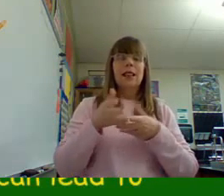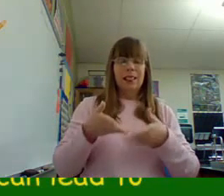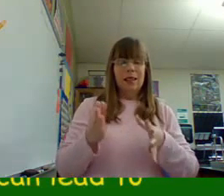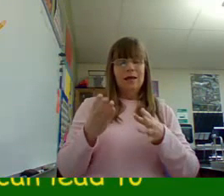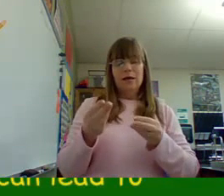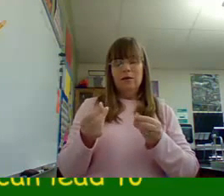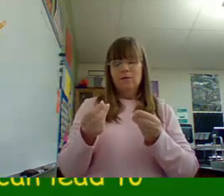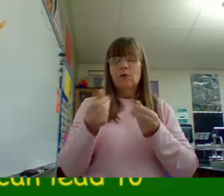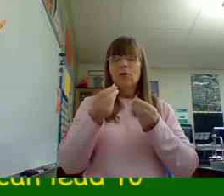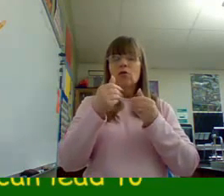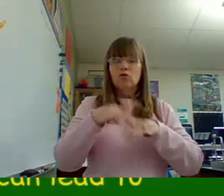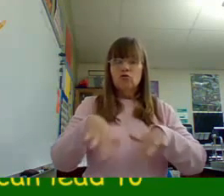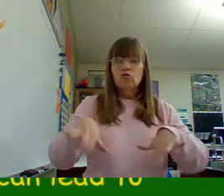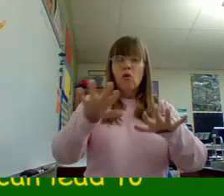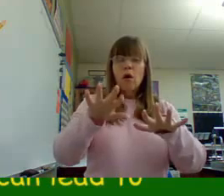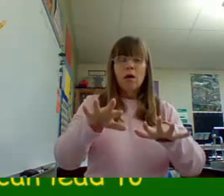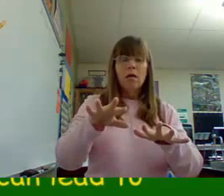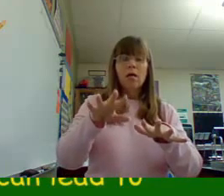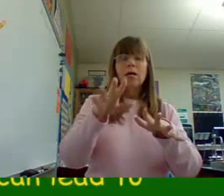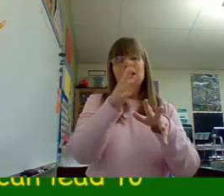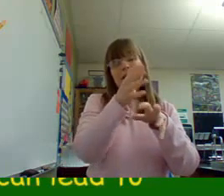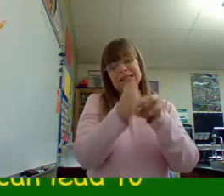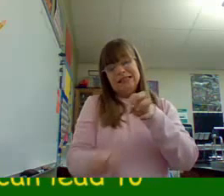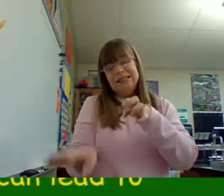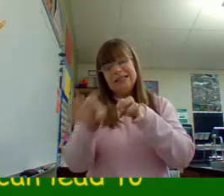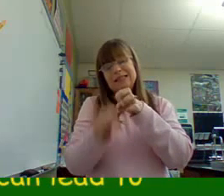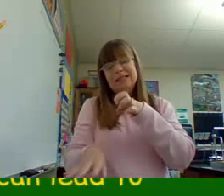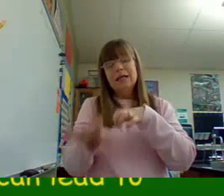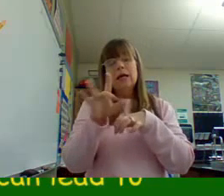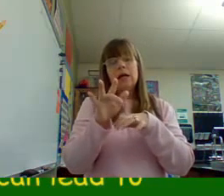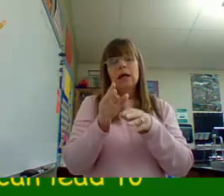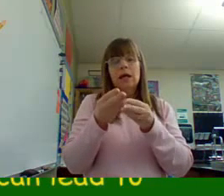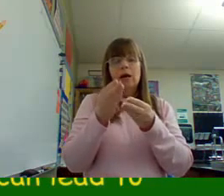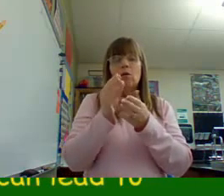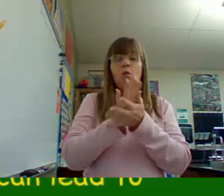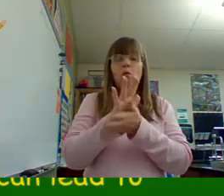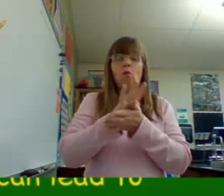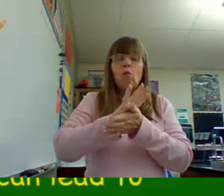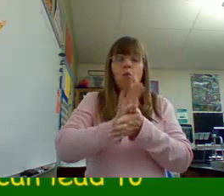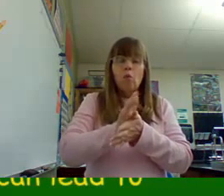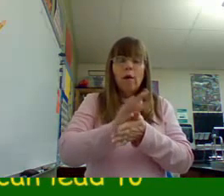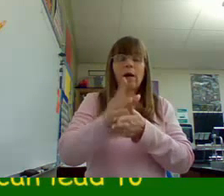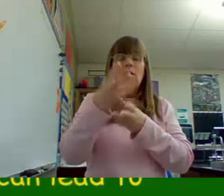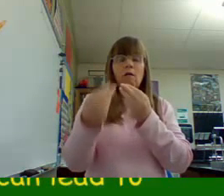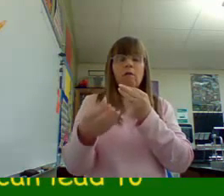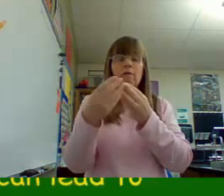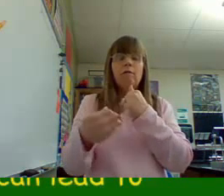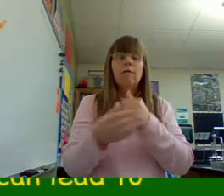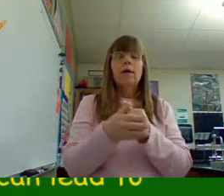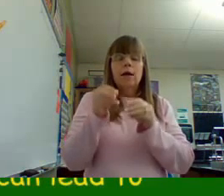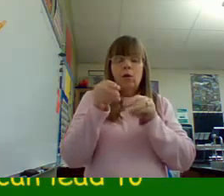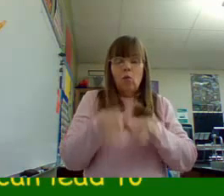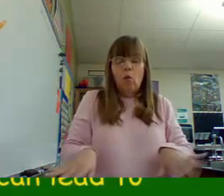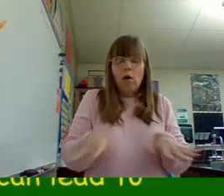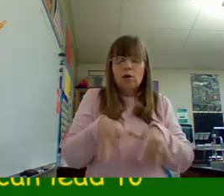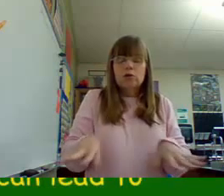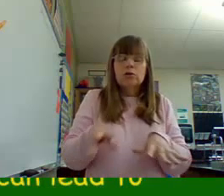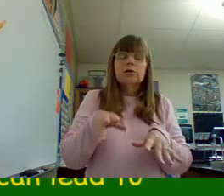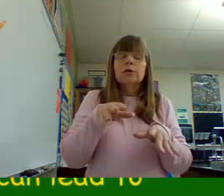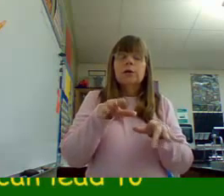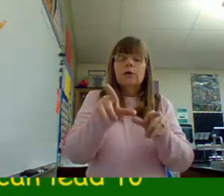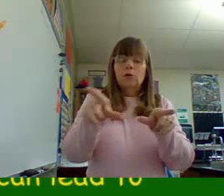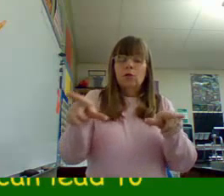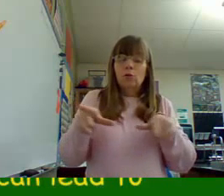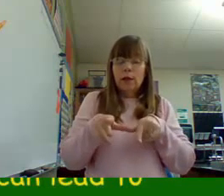soil exposed, and that can lead to soil erosion, and that soil can wash into those streams and lakes and rivers